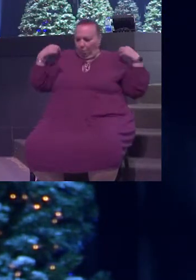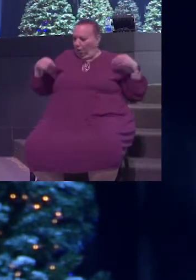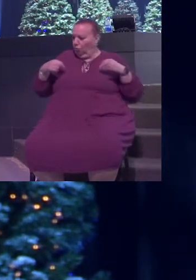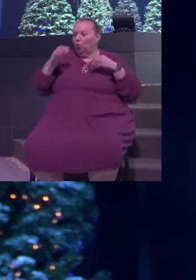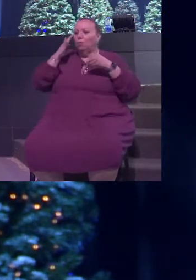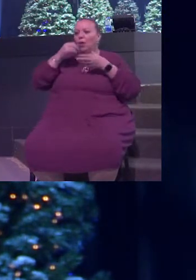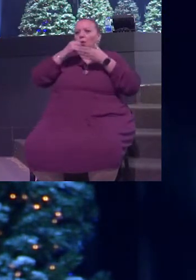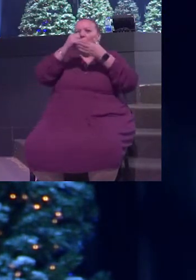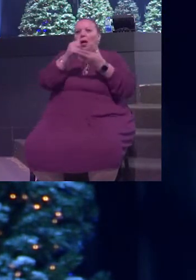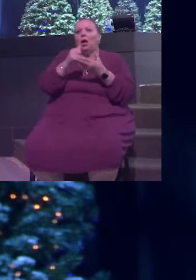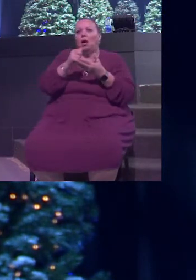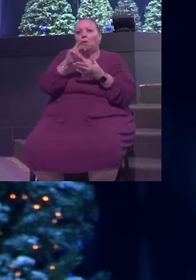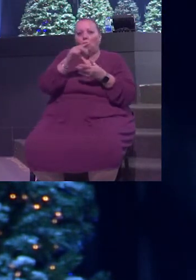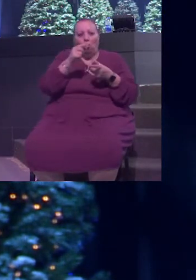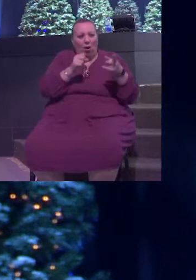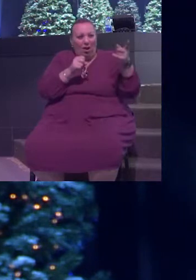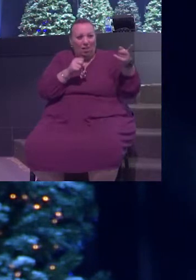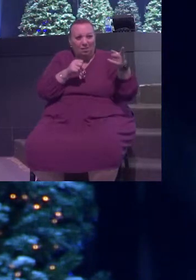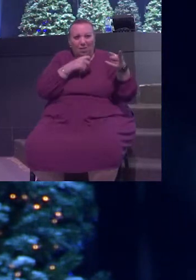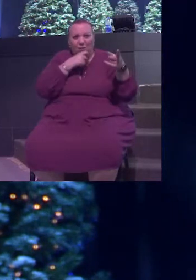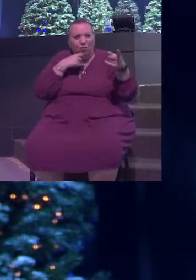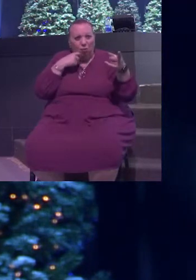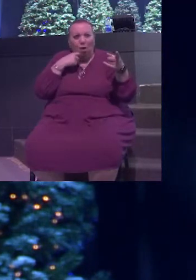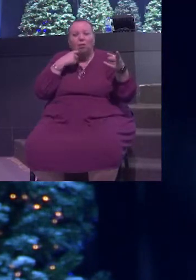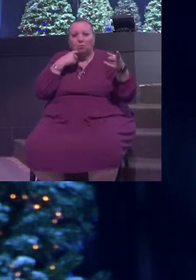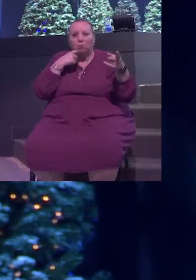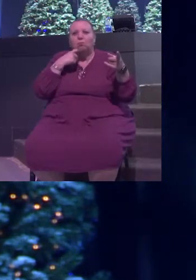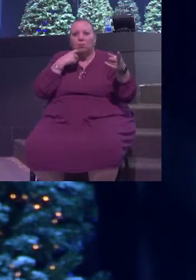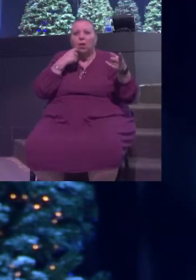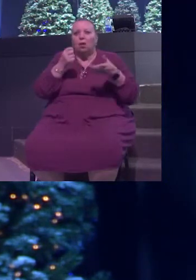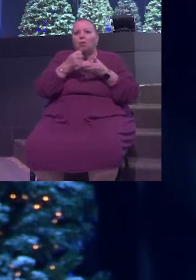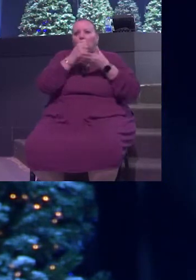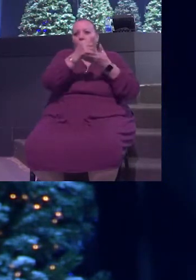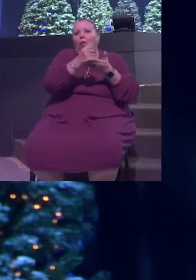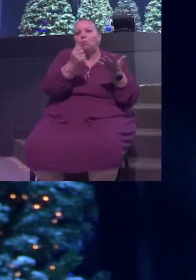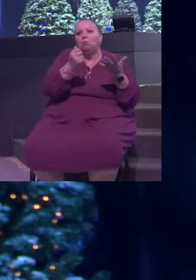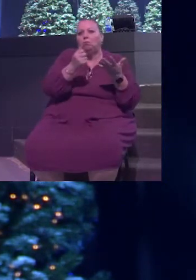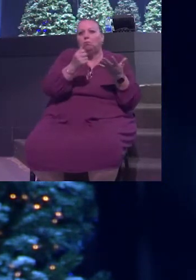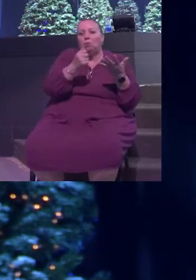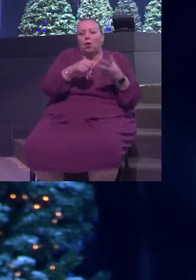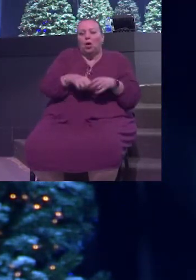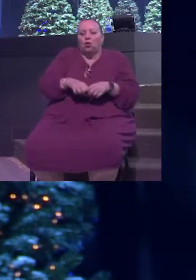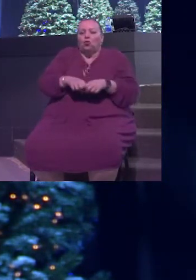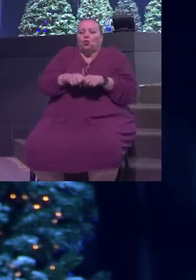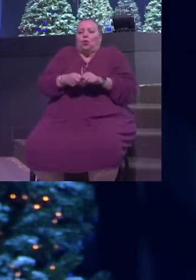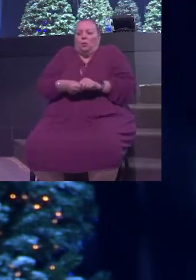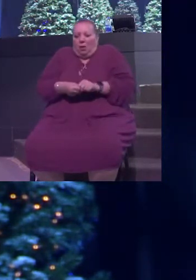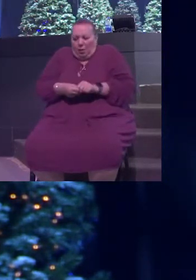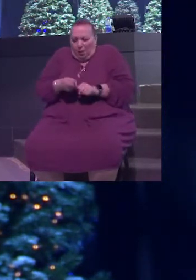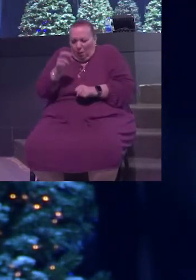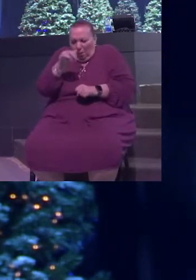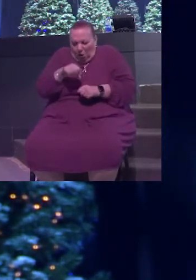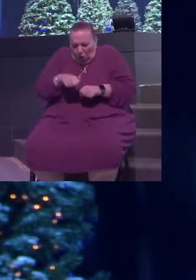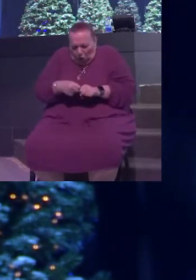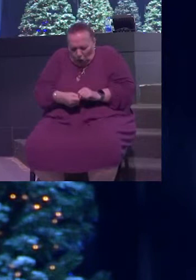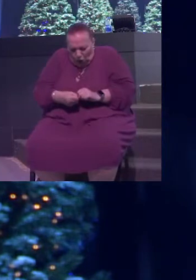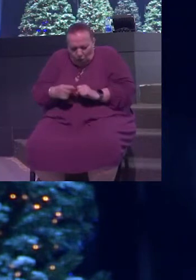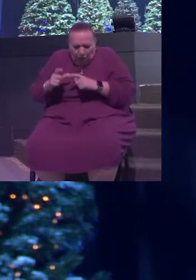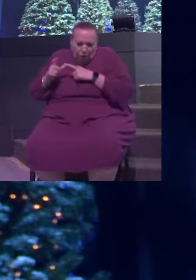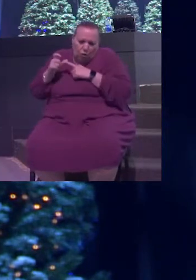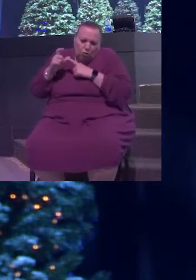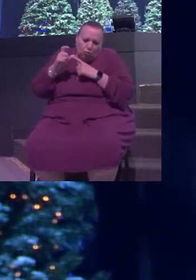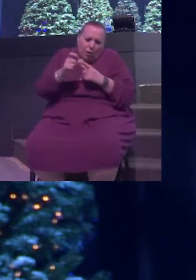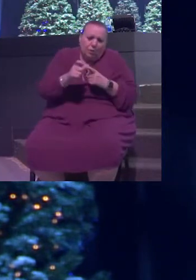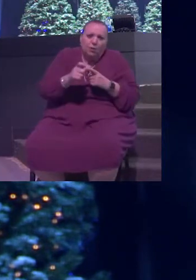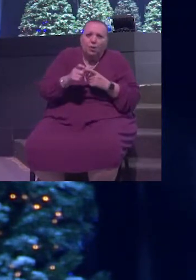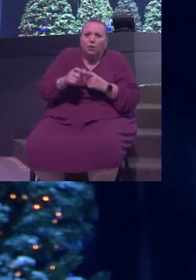do. And those rags hung out to dry, they will help. A gripping contraction doubles Mary over and sends him racing